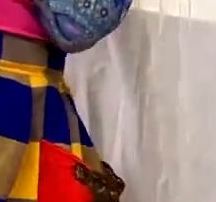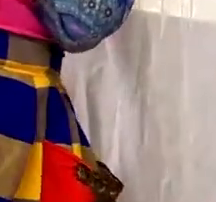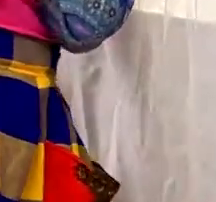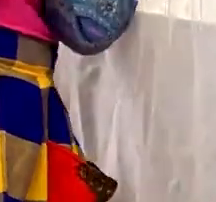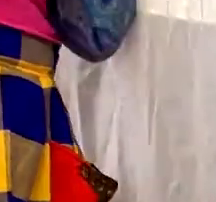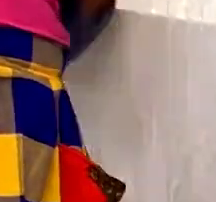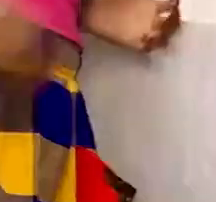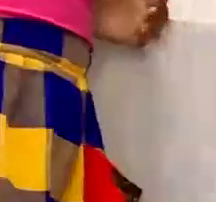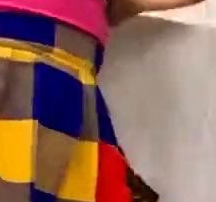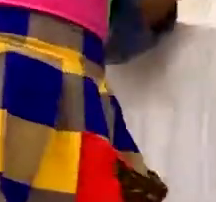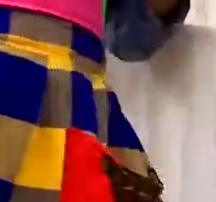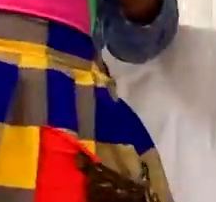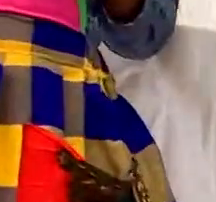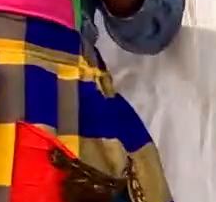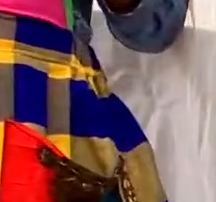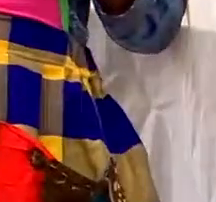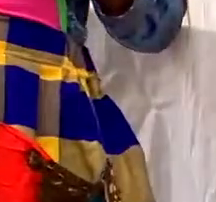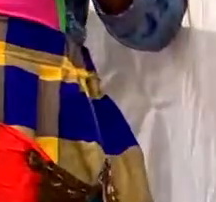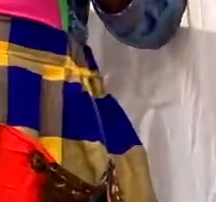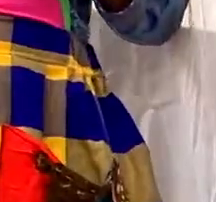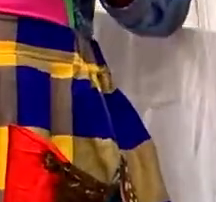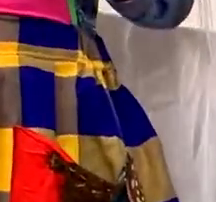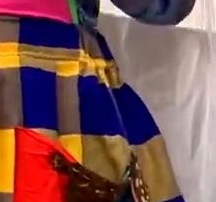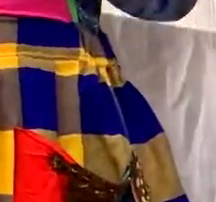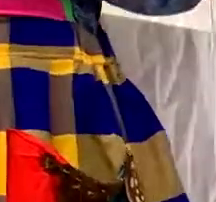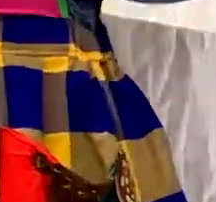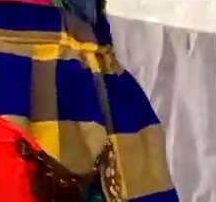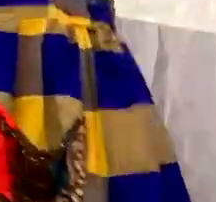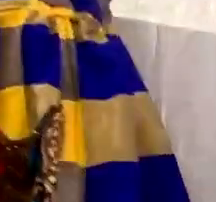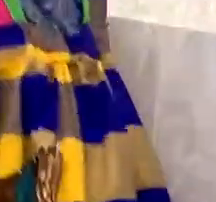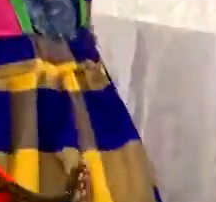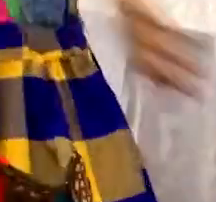Open your eyes. Buchu buchu.